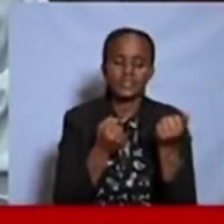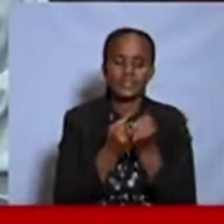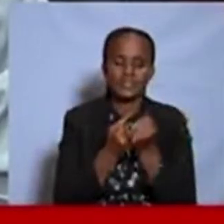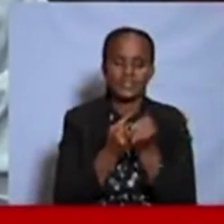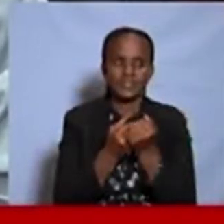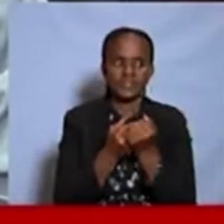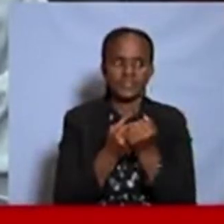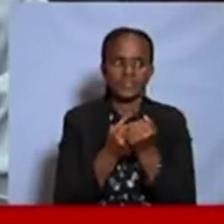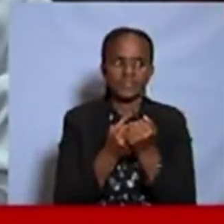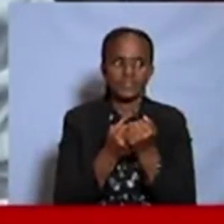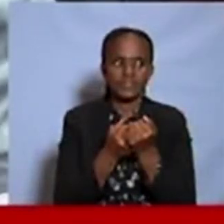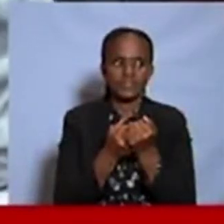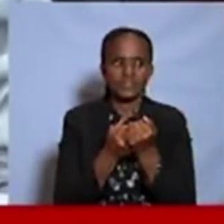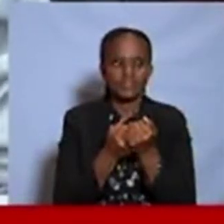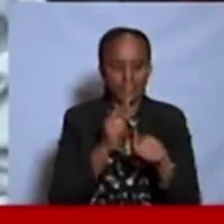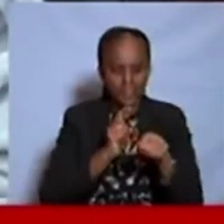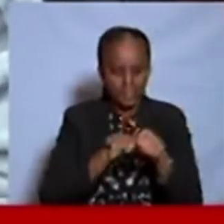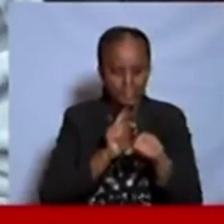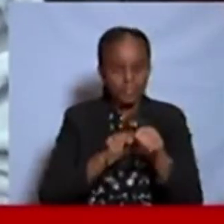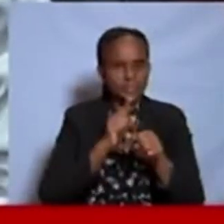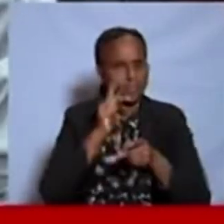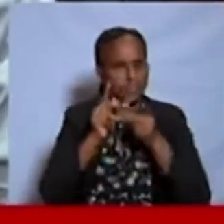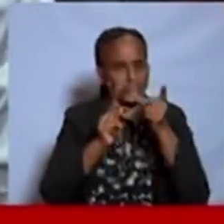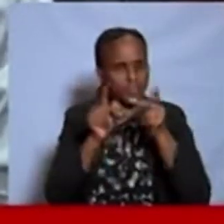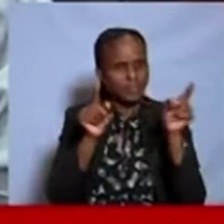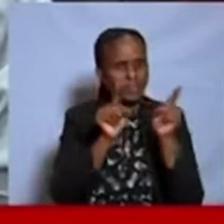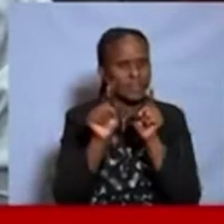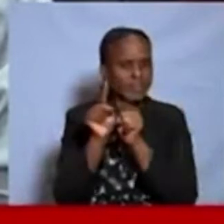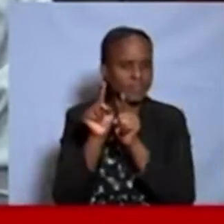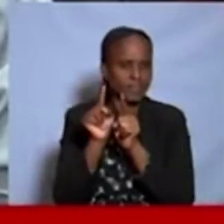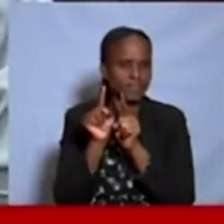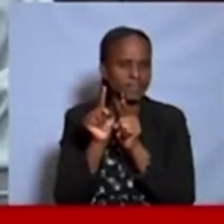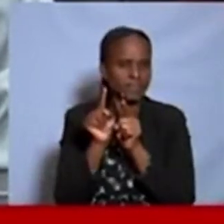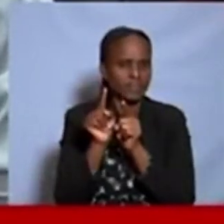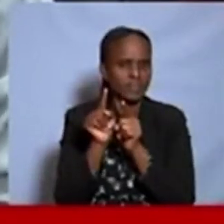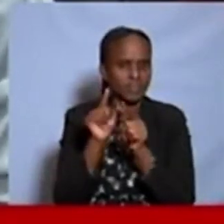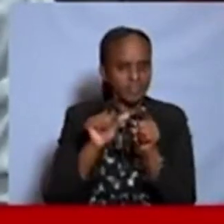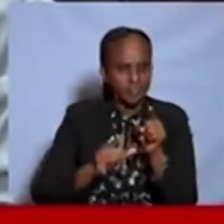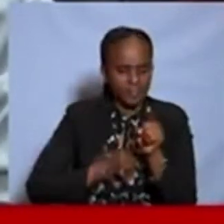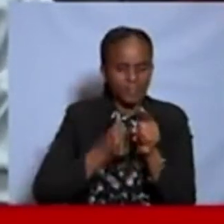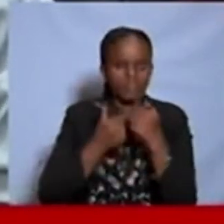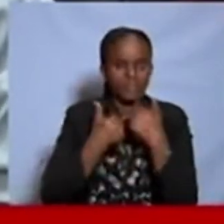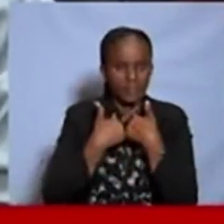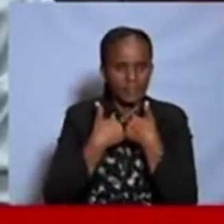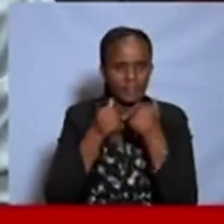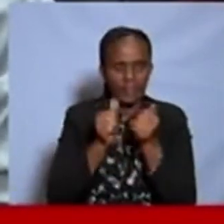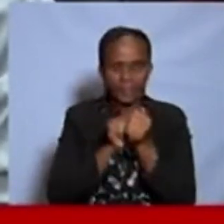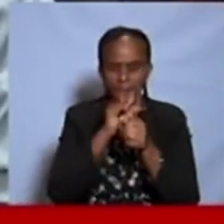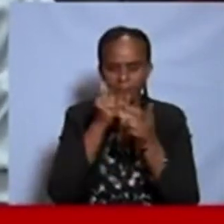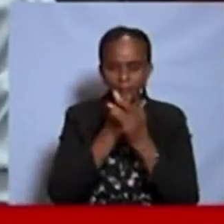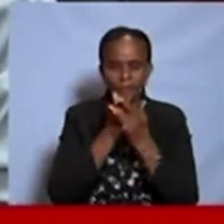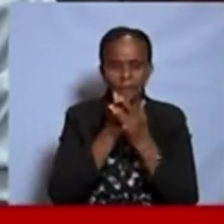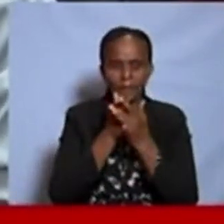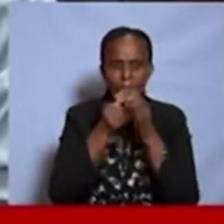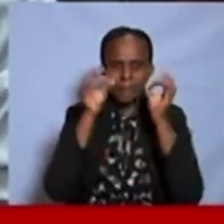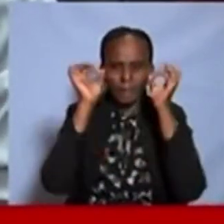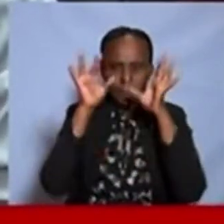It was, I think, during the same process also we were notified of his leave, that he had gone on